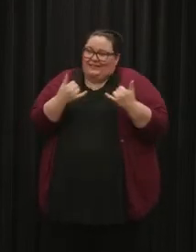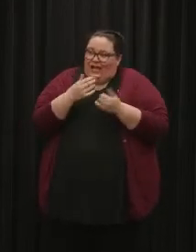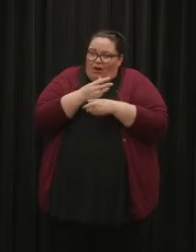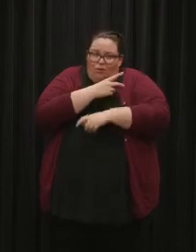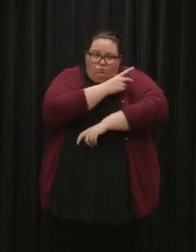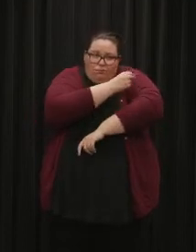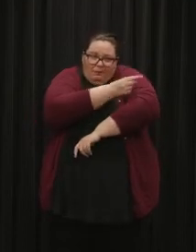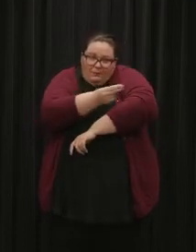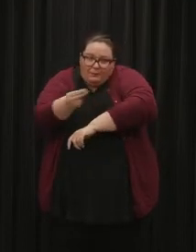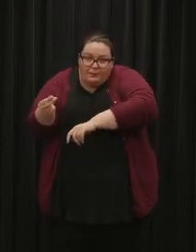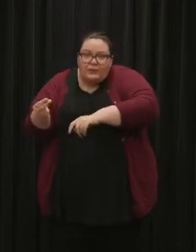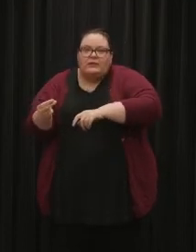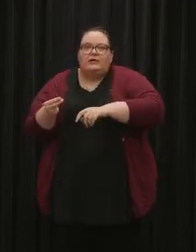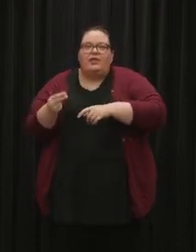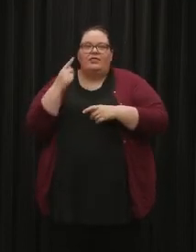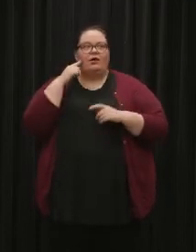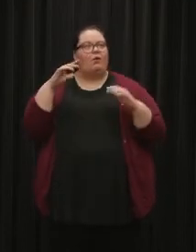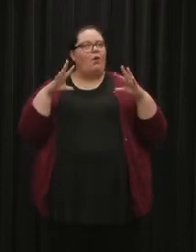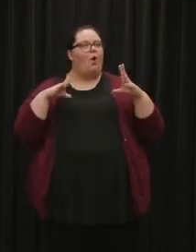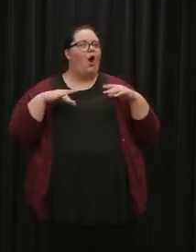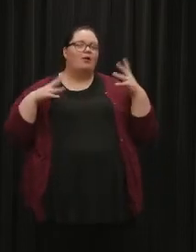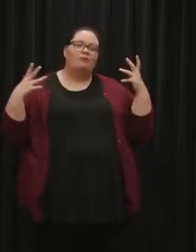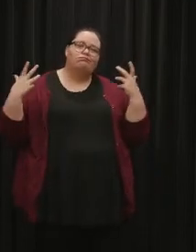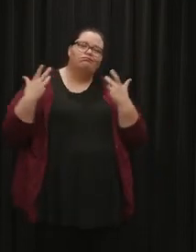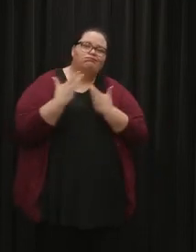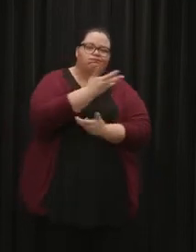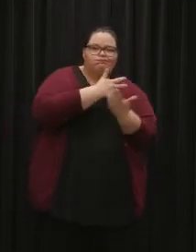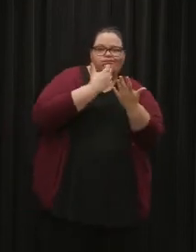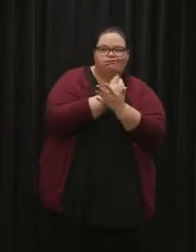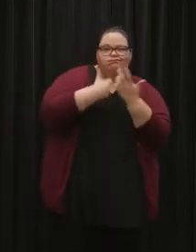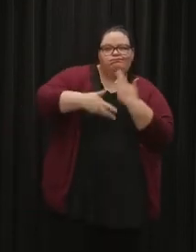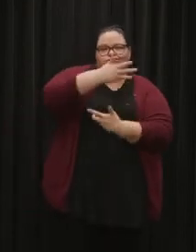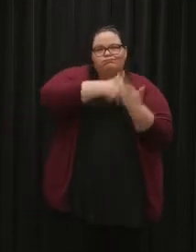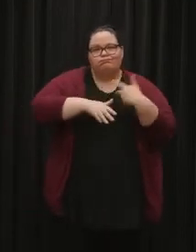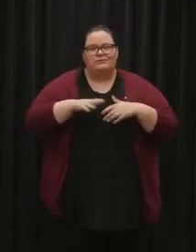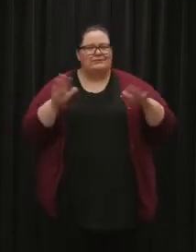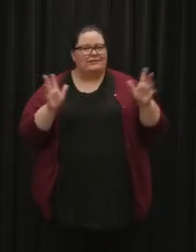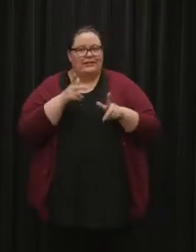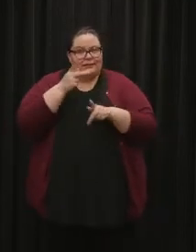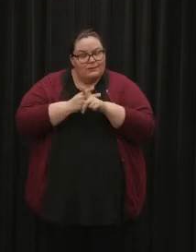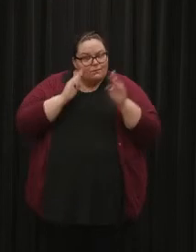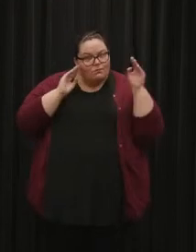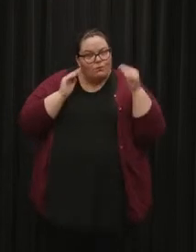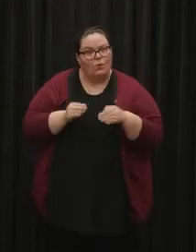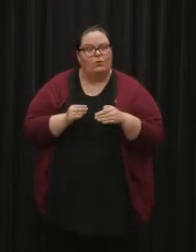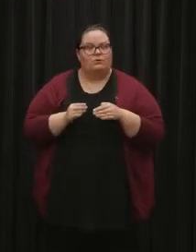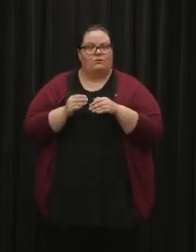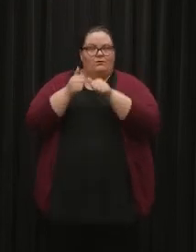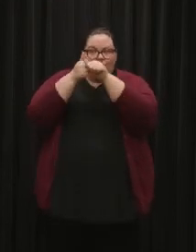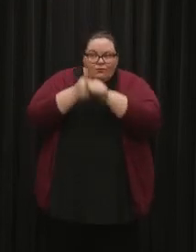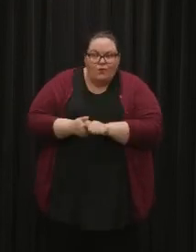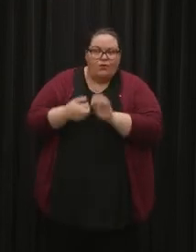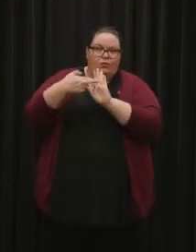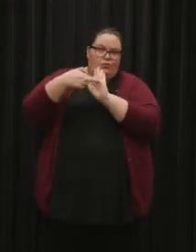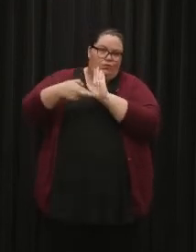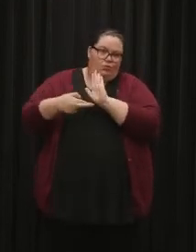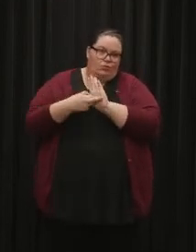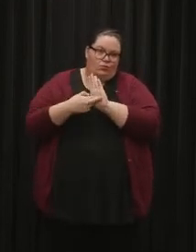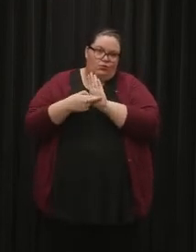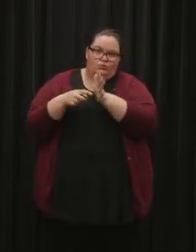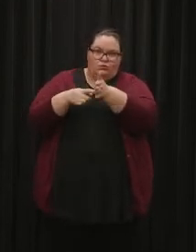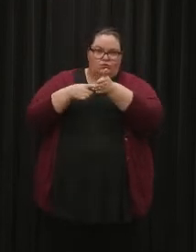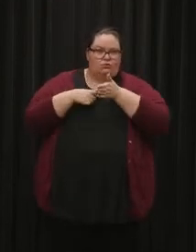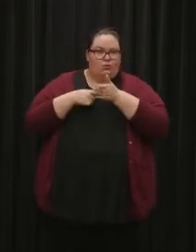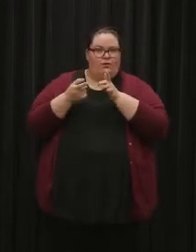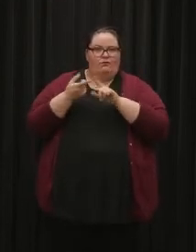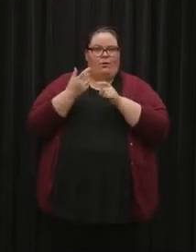lose sight over this holiday period. We must continue to maintain our focus. We must continue to follow the mandatory order and